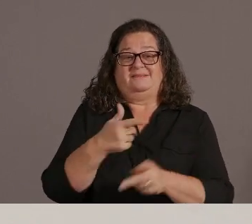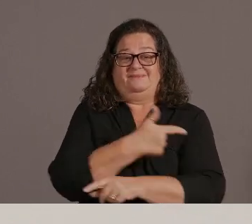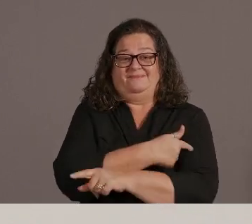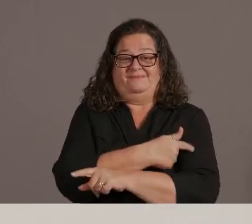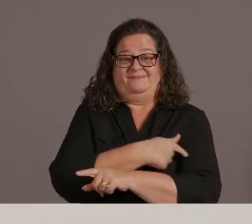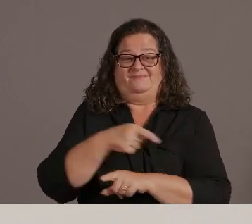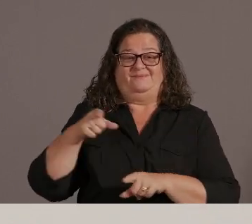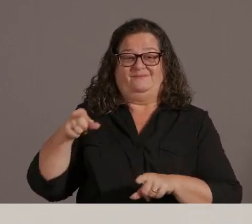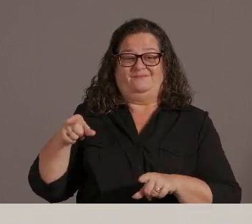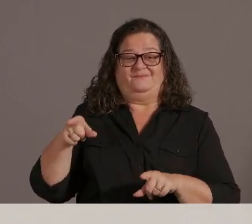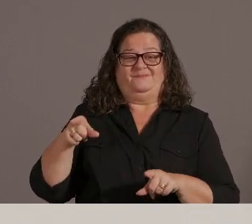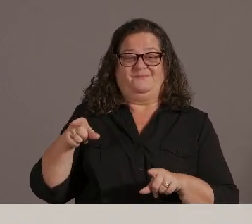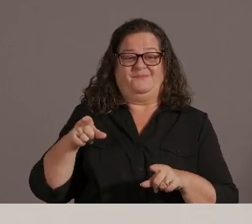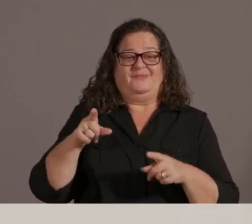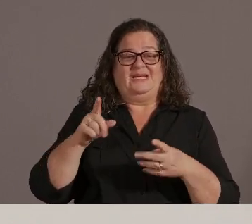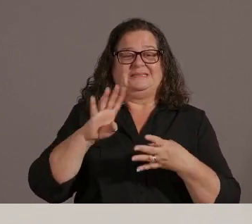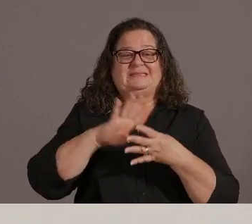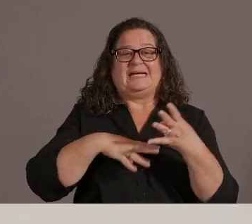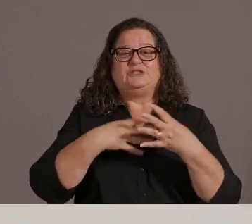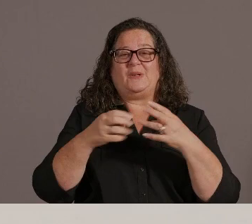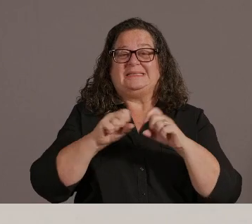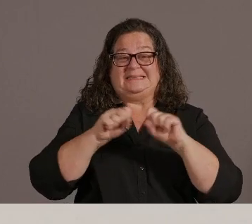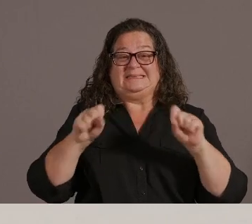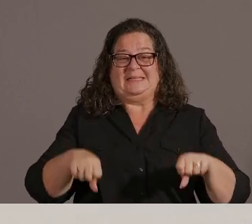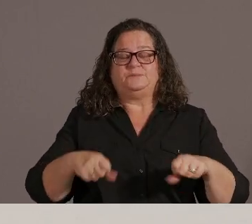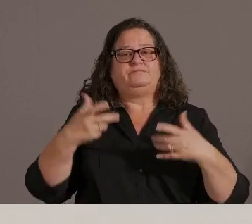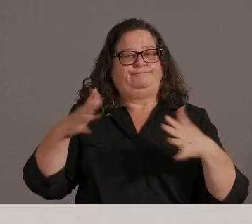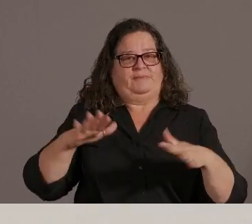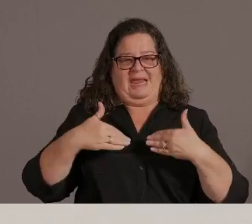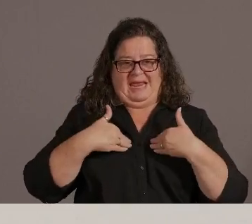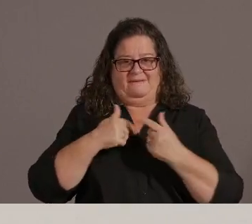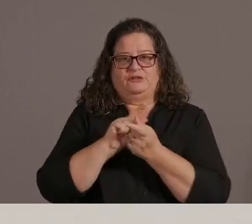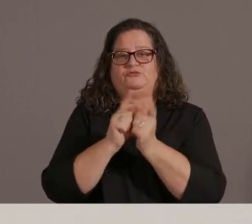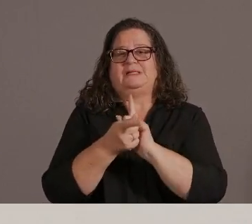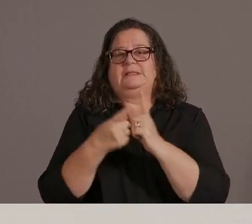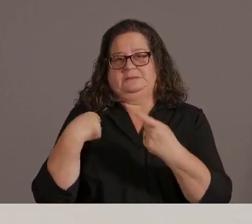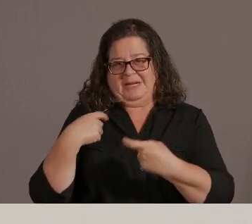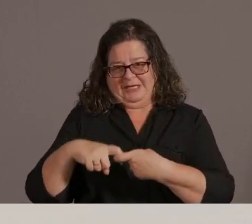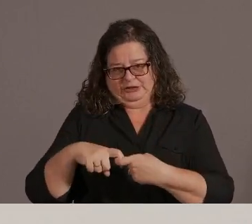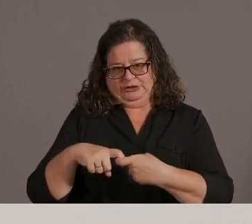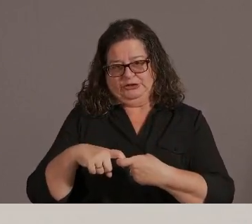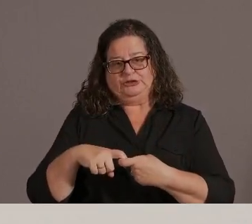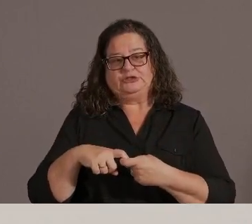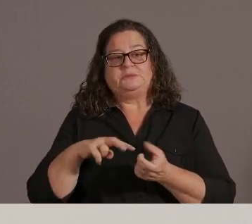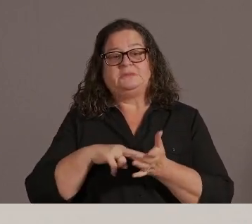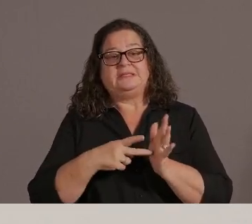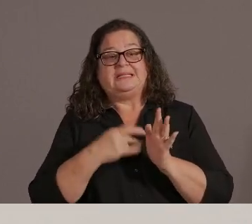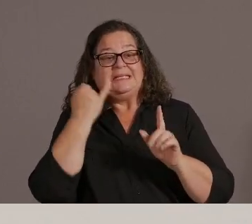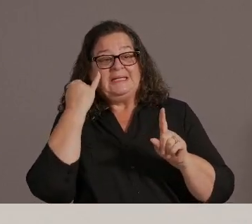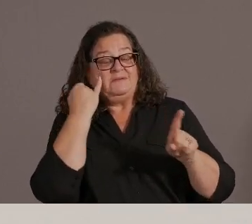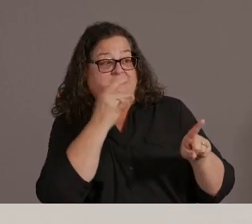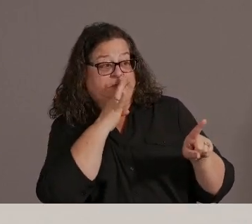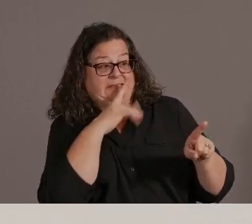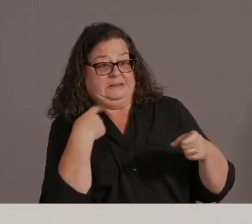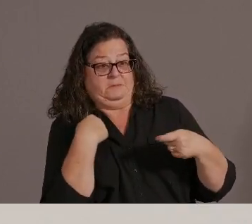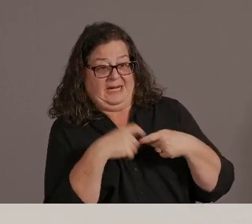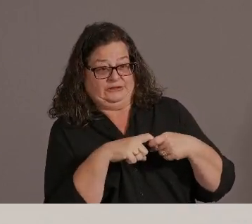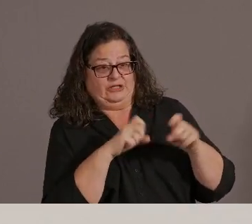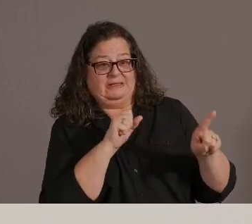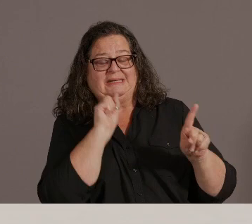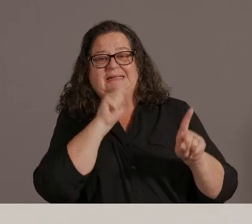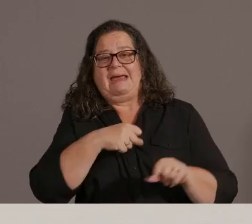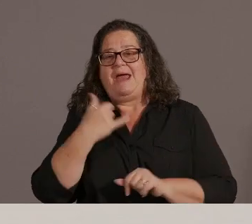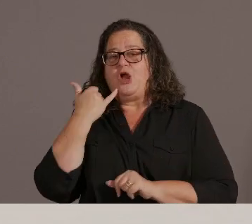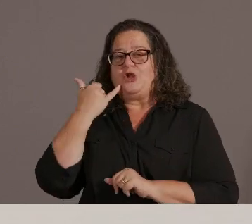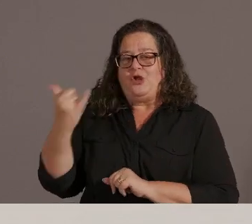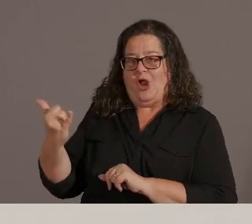so individuals can either do that to identify a appointment, or we have a Spanish option in our call center,